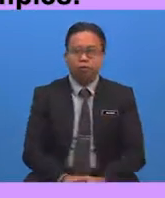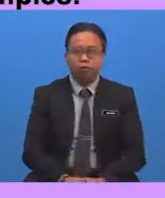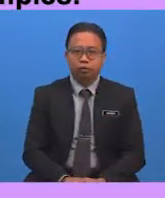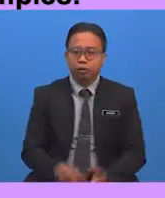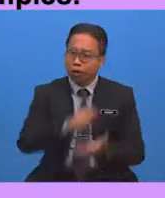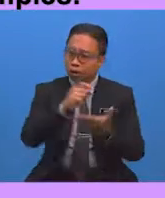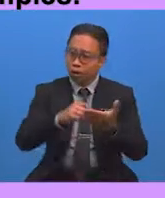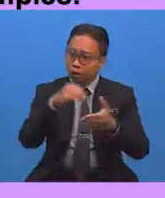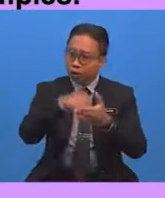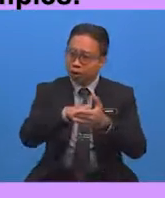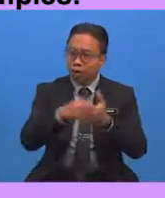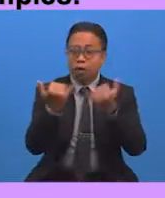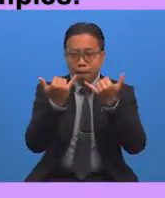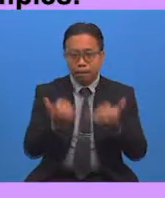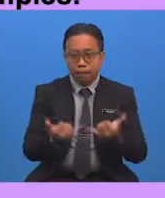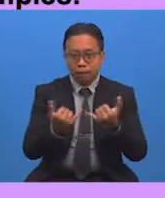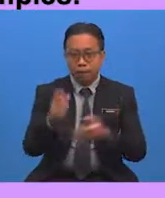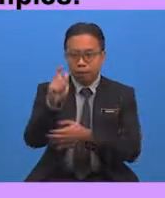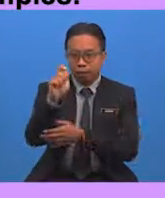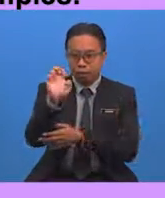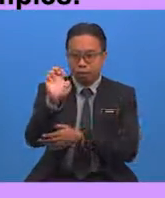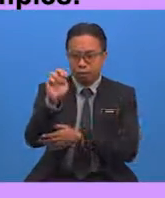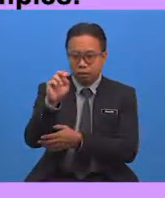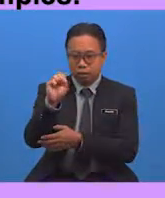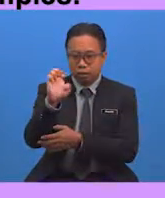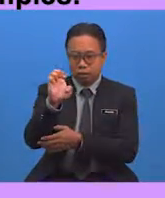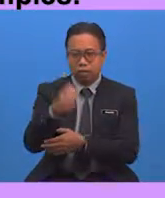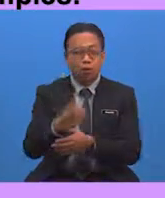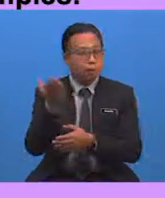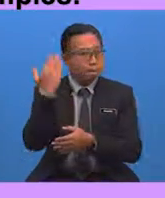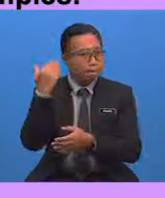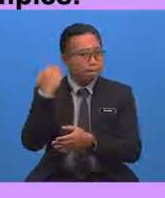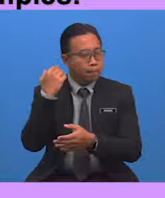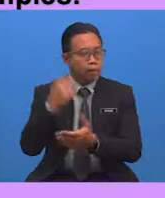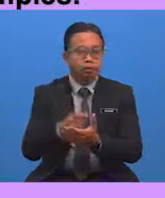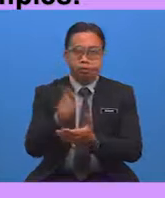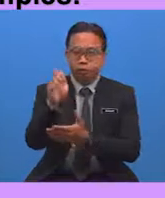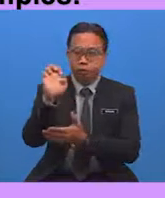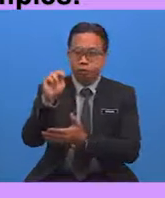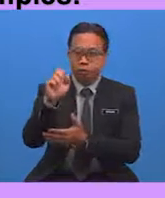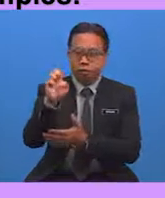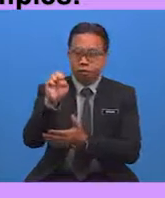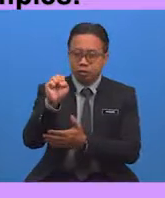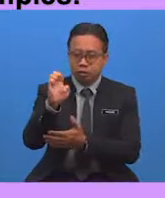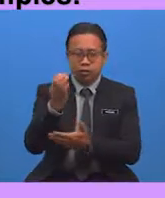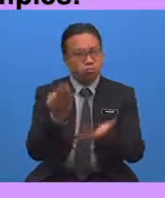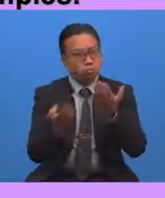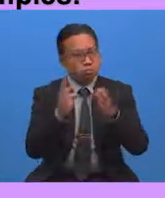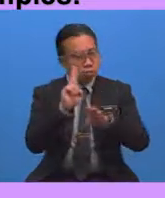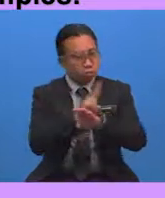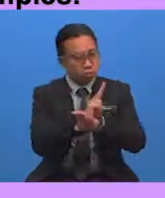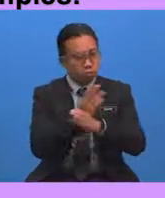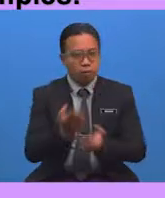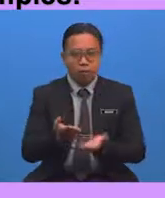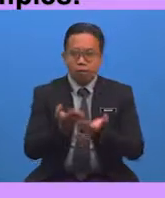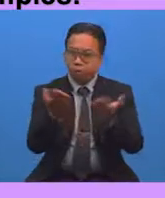write in the present tense. The past tense or other tenses may be used when presenting